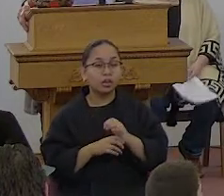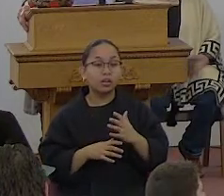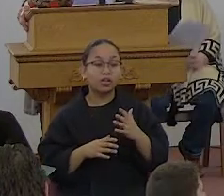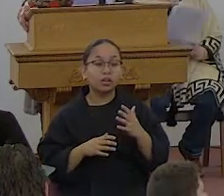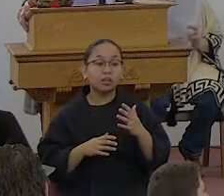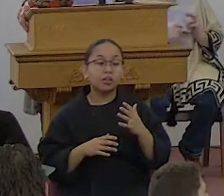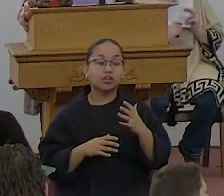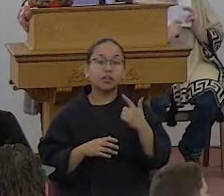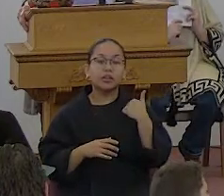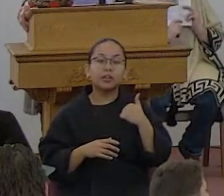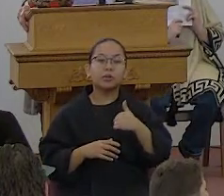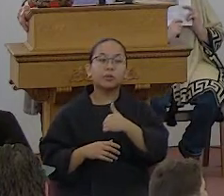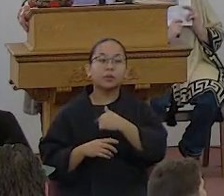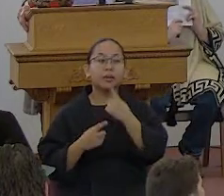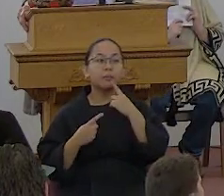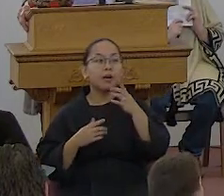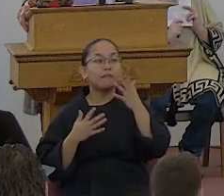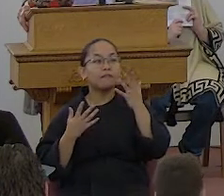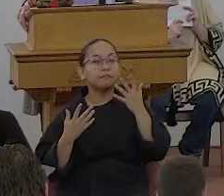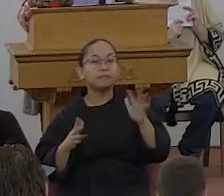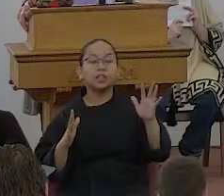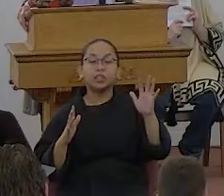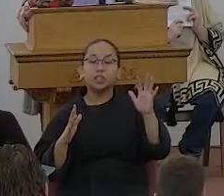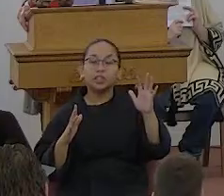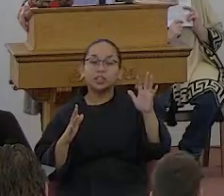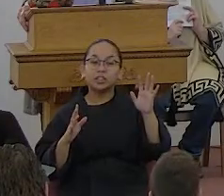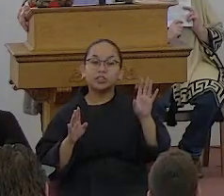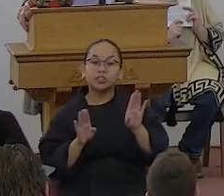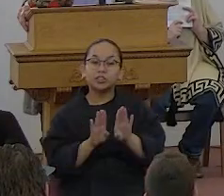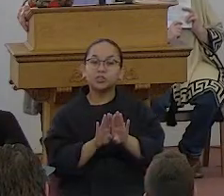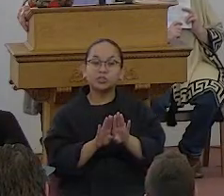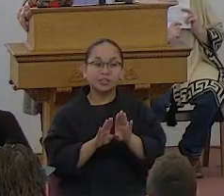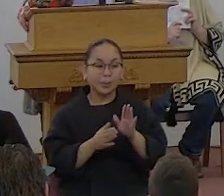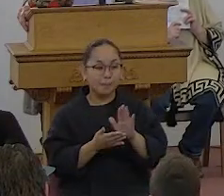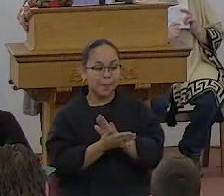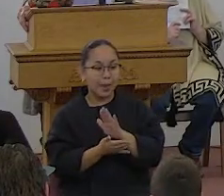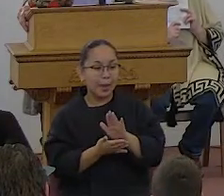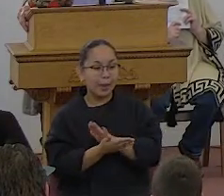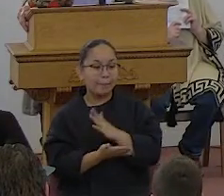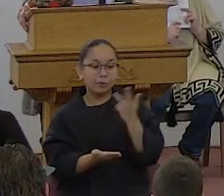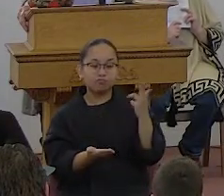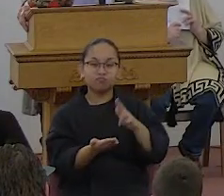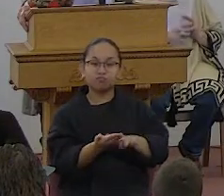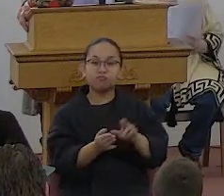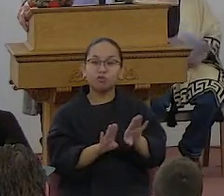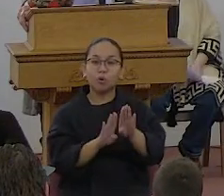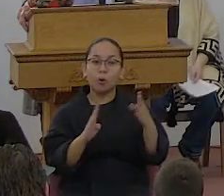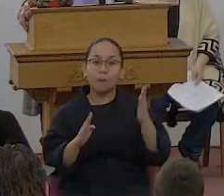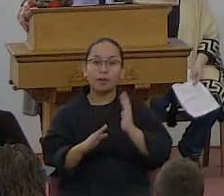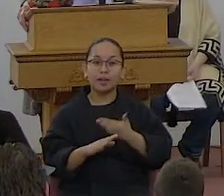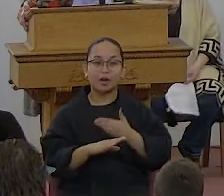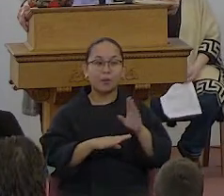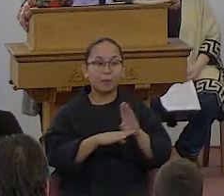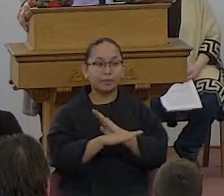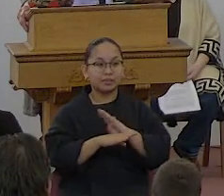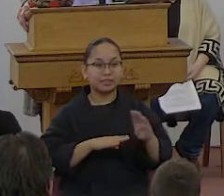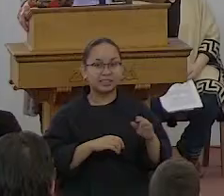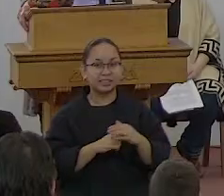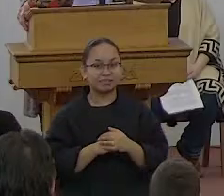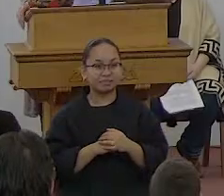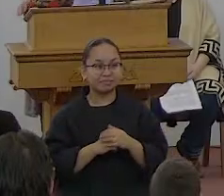we have completed all the paperwork to open our business. We wish you luck.